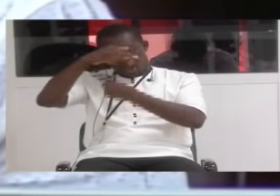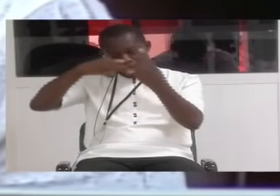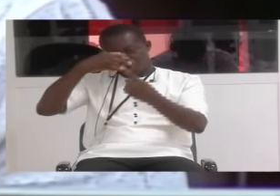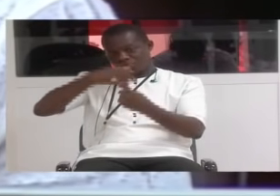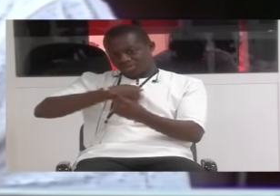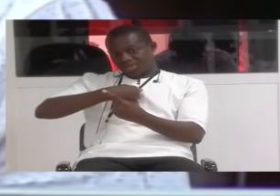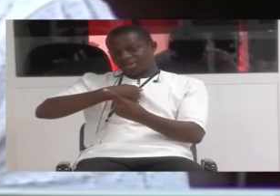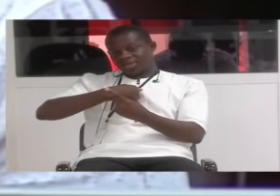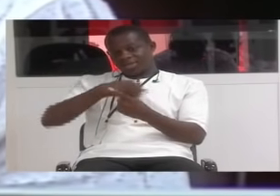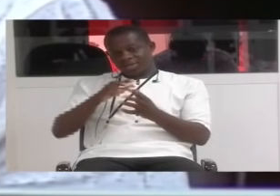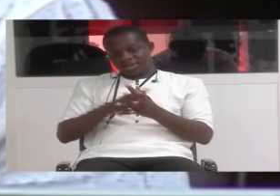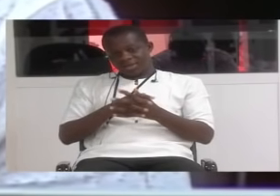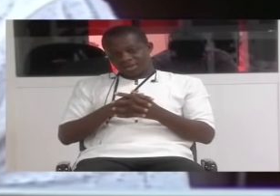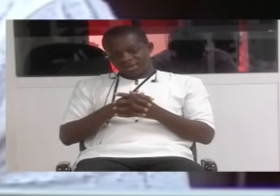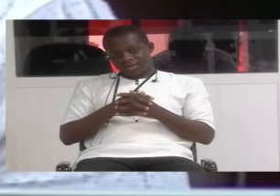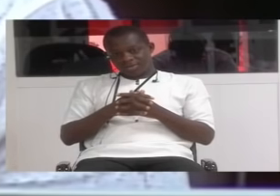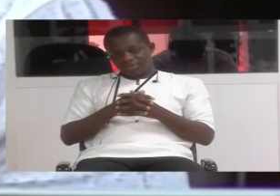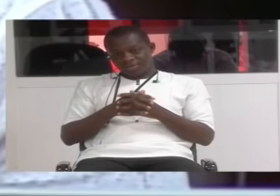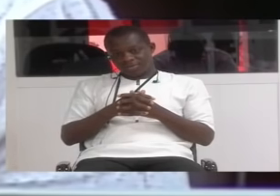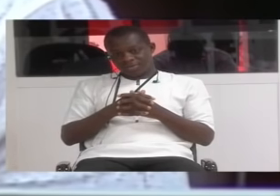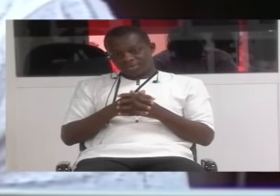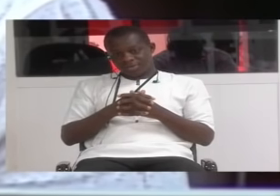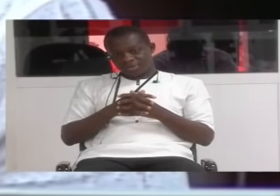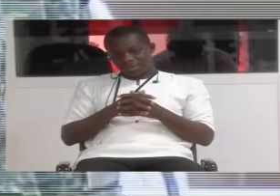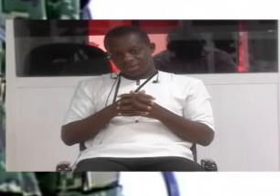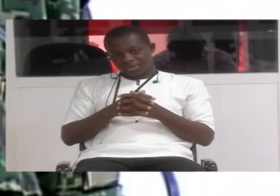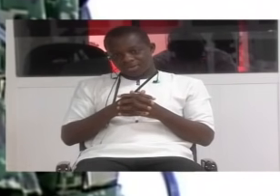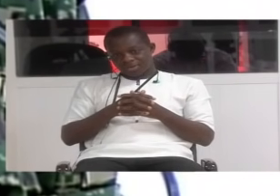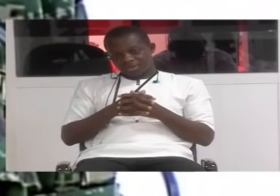after that, he saw the sadness in me.